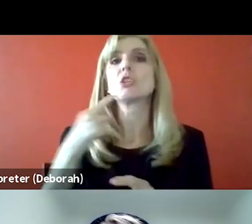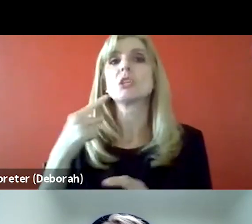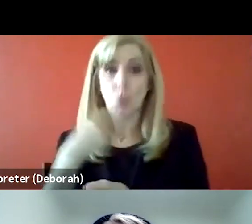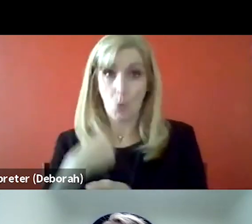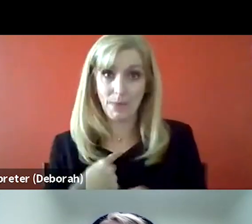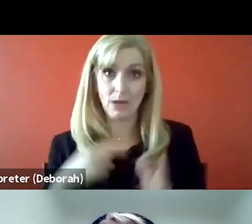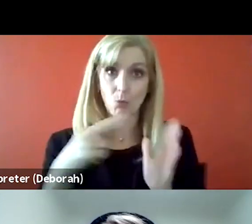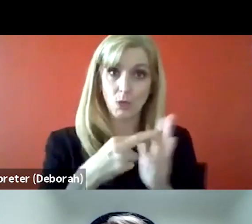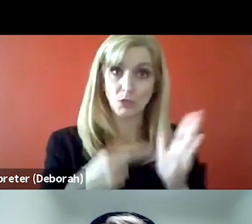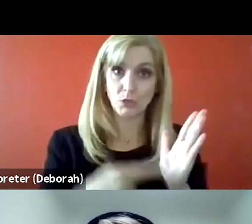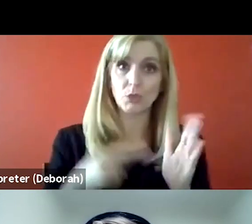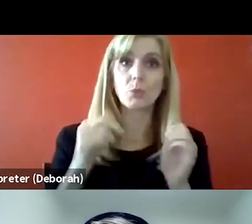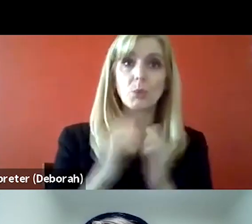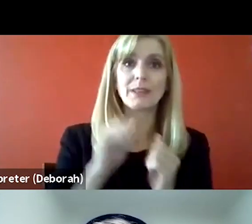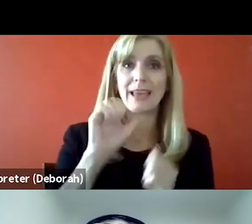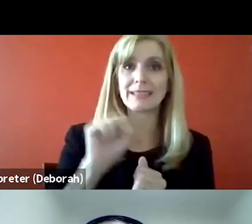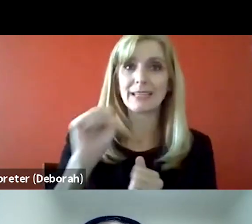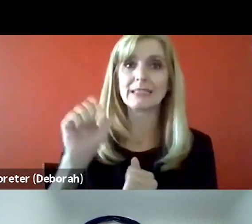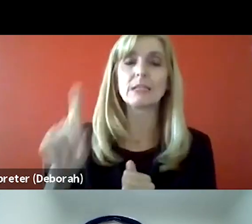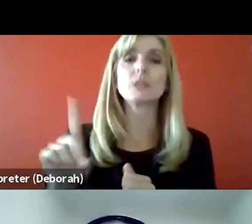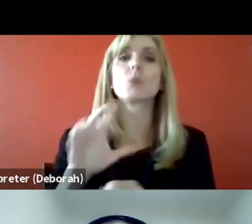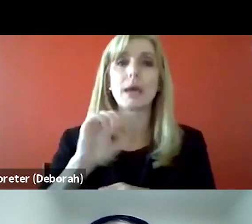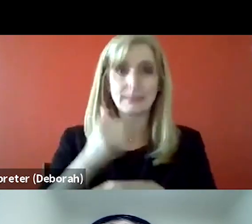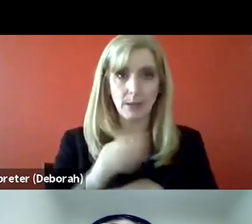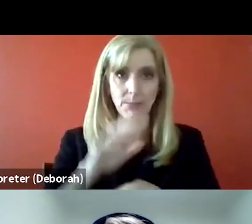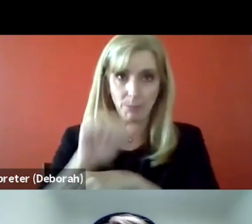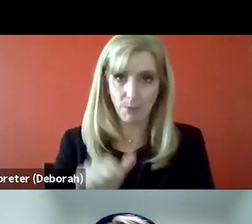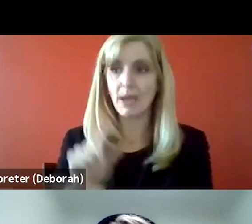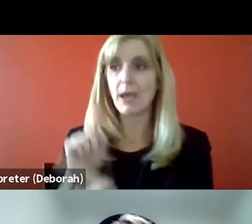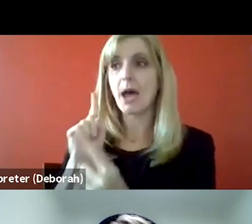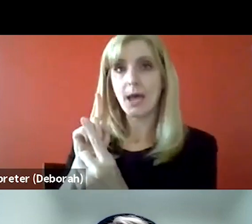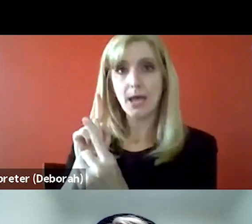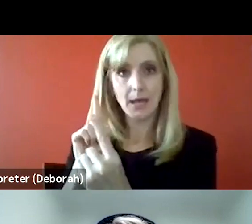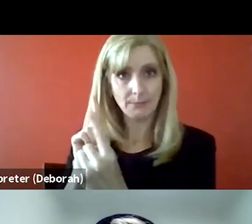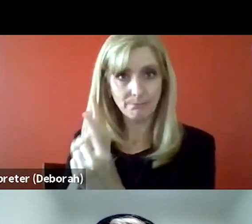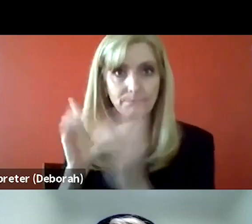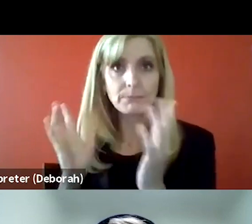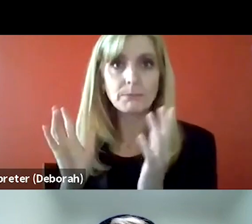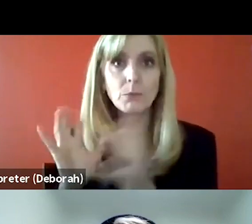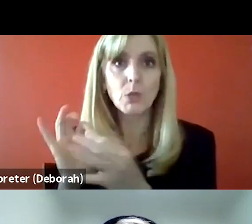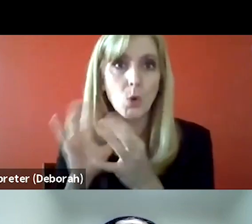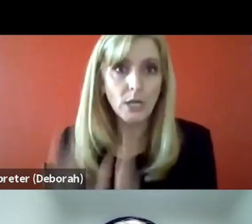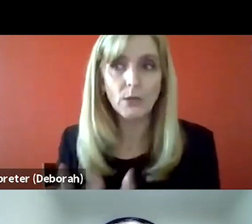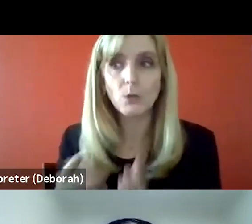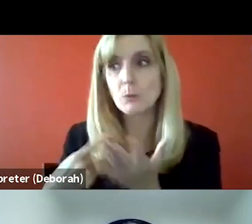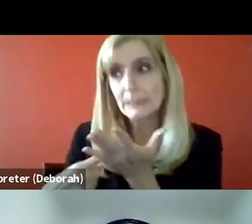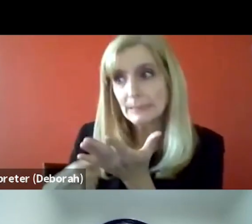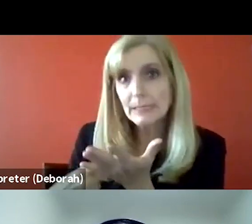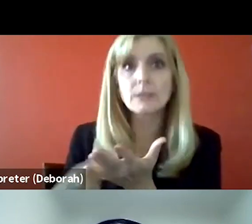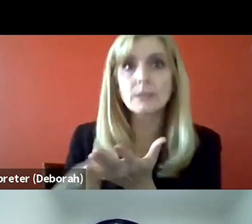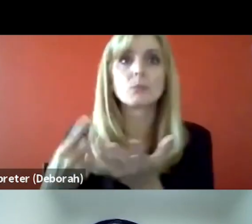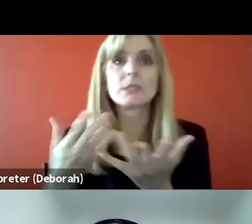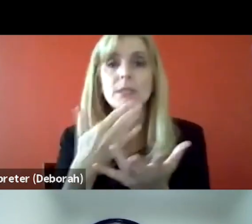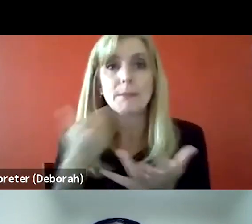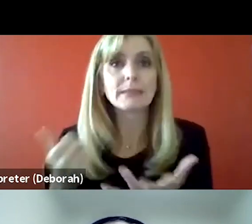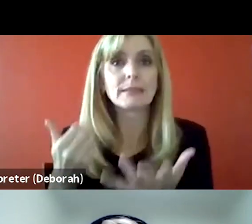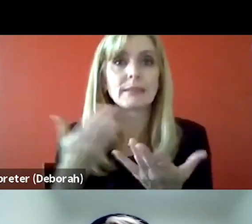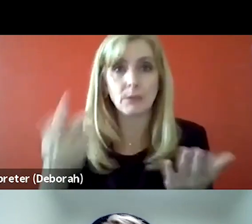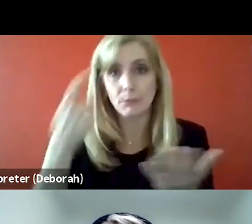And so I booked an appointment, spoke with a coordinator, and we started discussing what would be the best course of action for